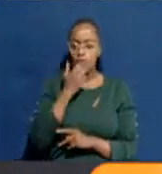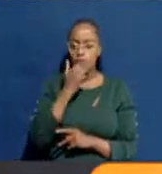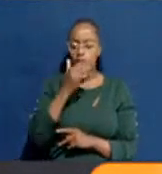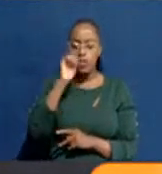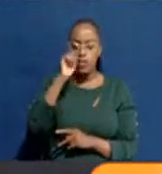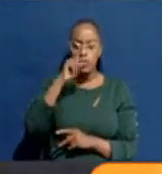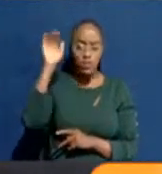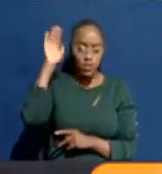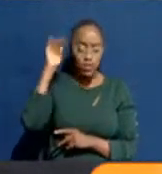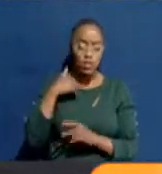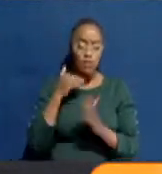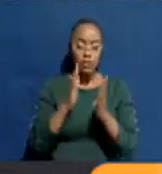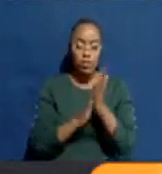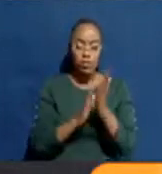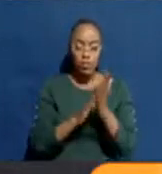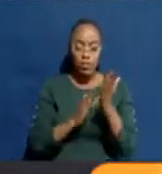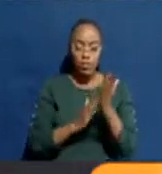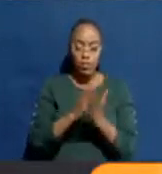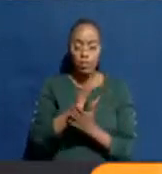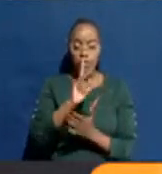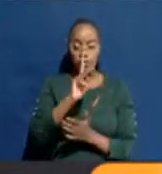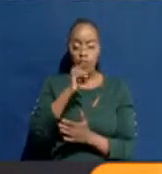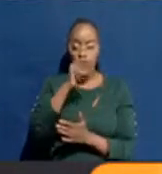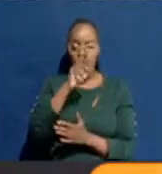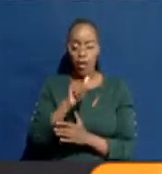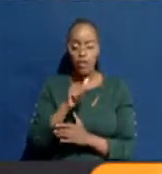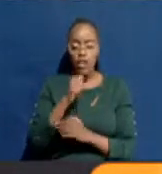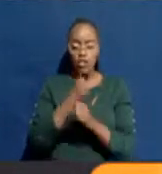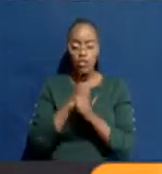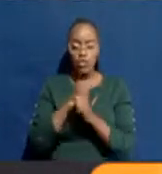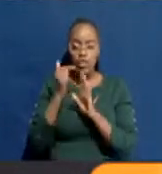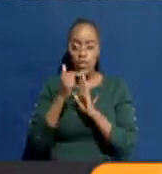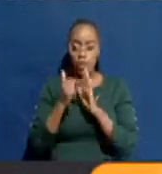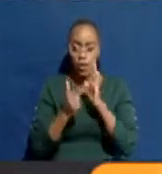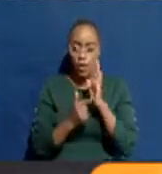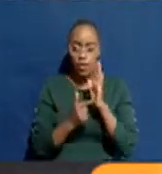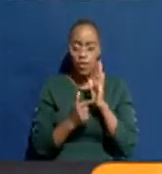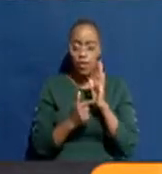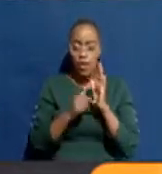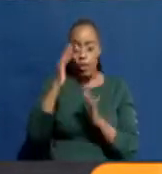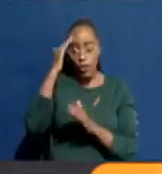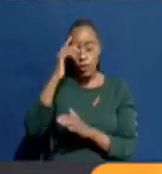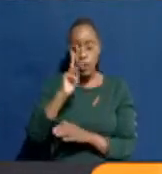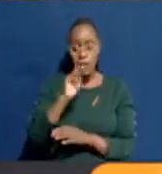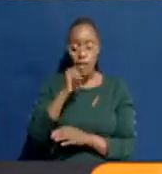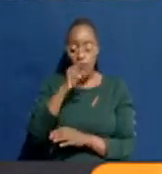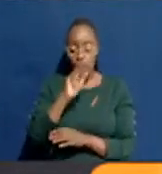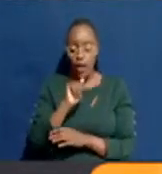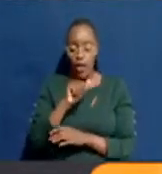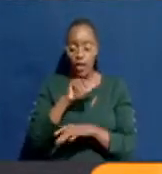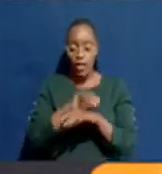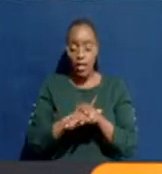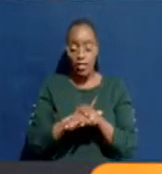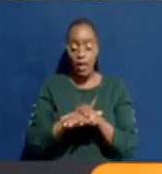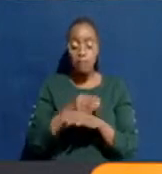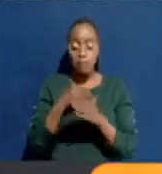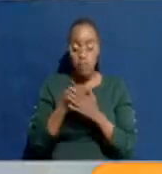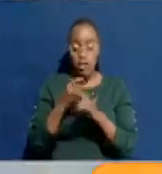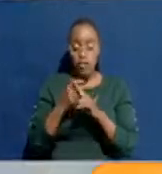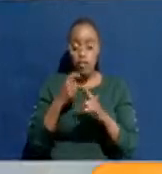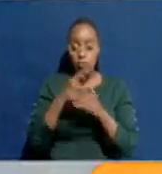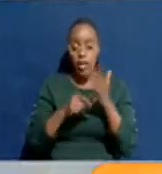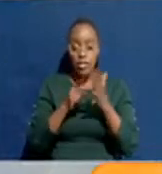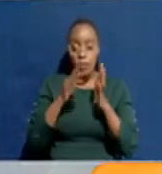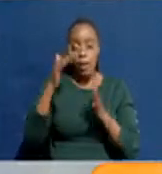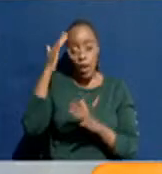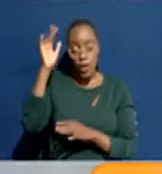I heard your recommendation, throw this to Kipra, throw this to the other one. Because do you know, by the way, Kipra receives funding from taxpayers? I